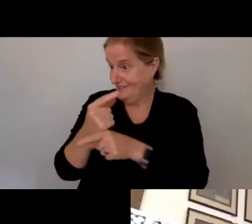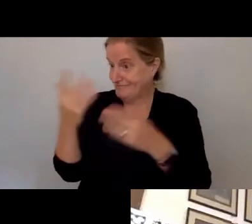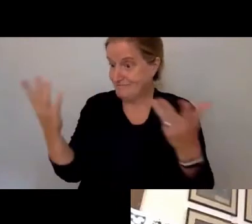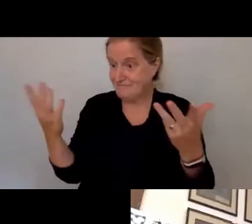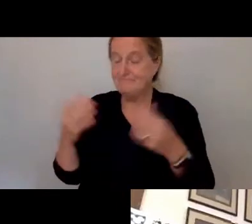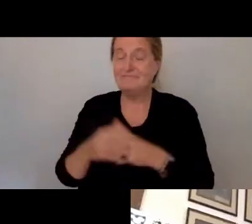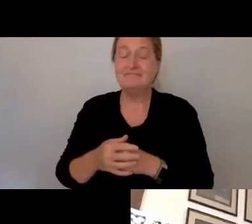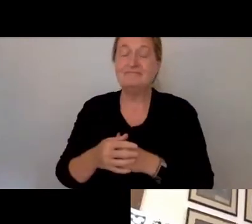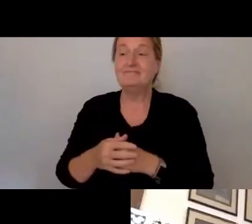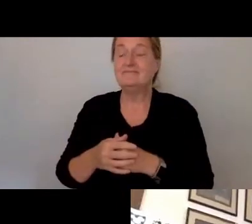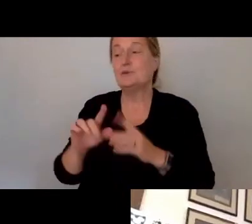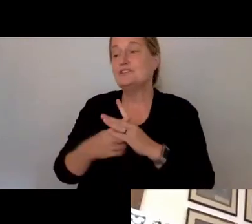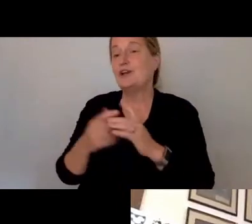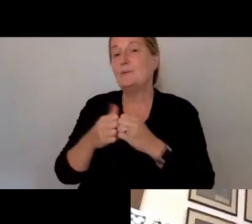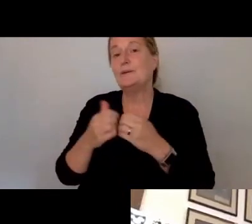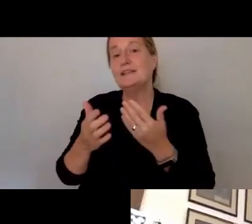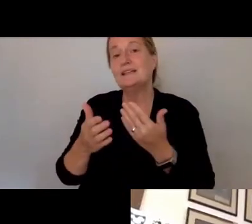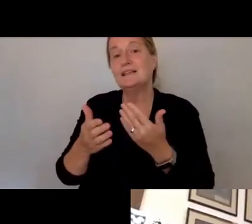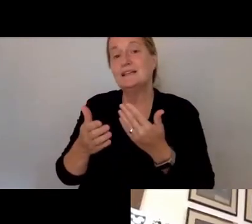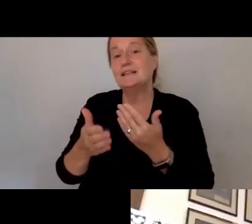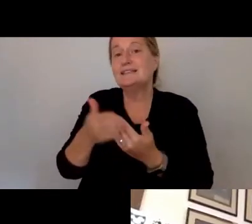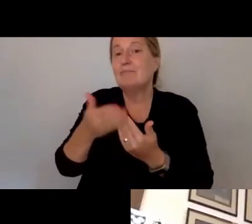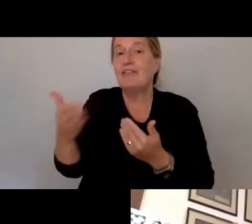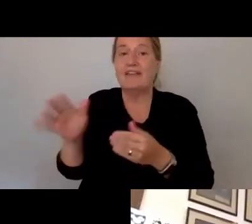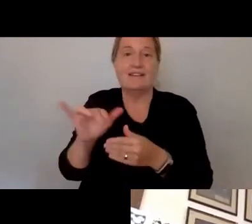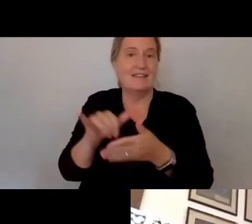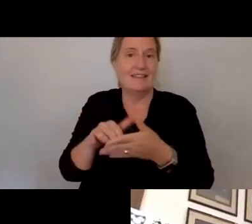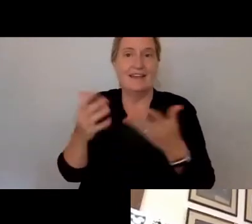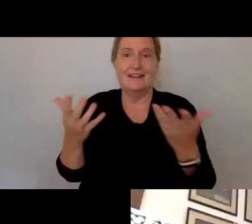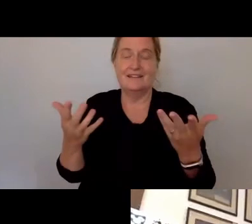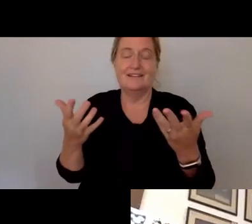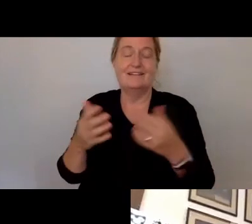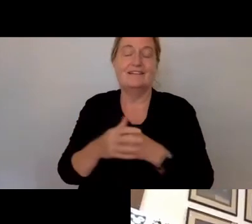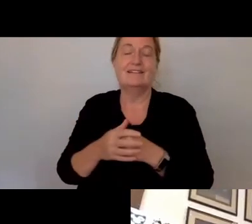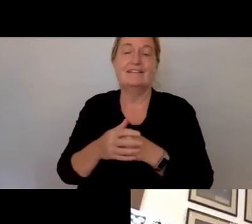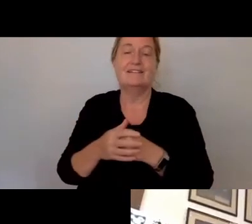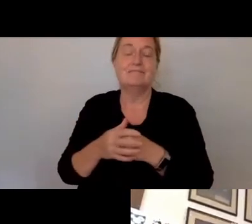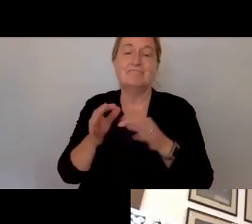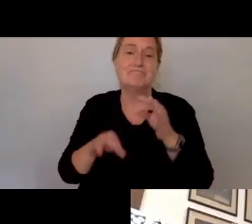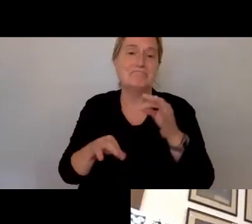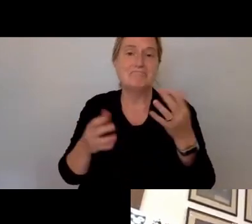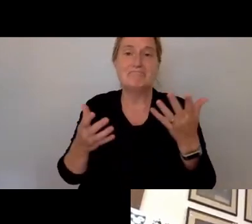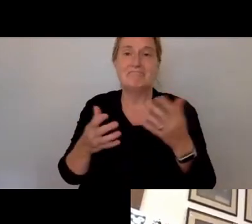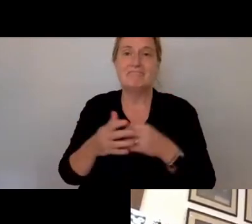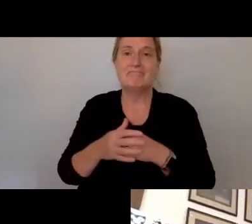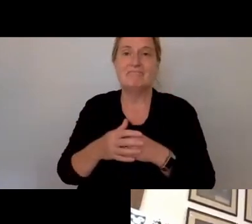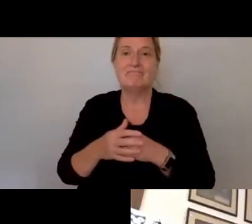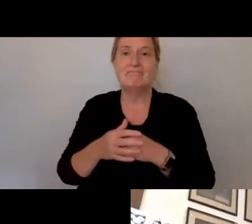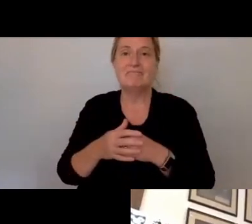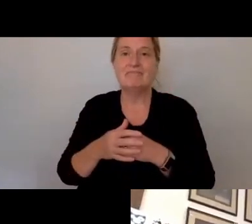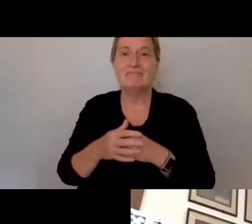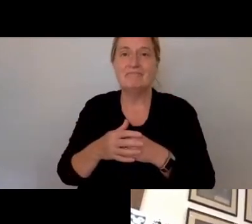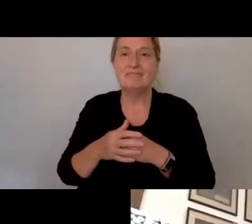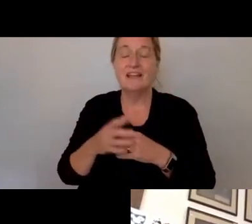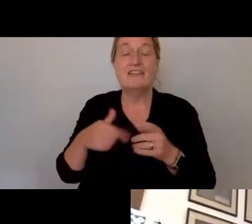So we started with the simple things like that. And then in my case, with the help of a marvelous human being who's still our guide in Minnesota,